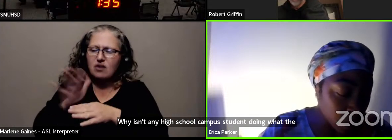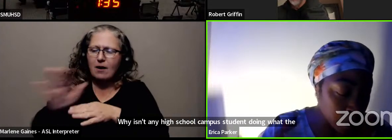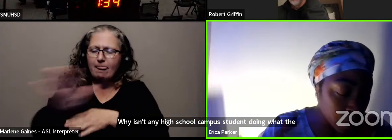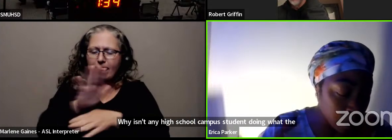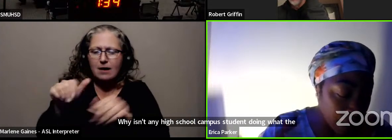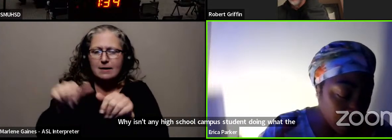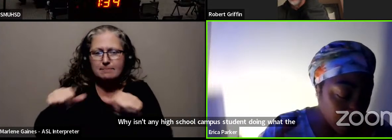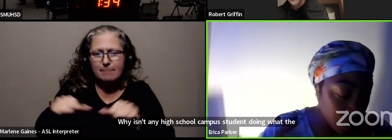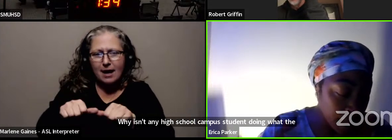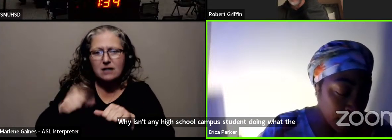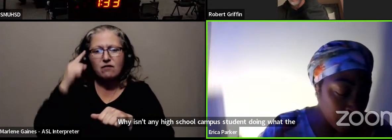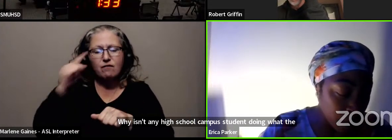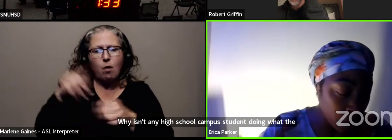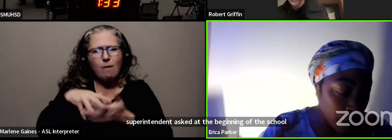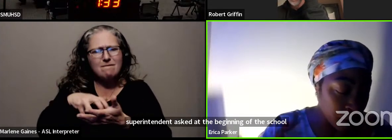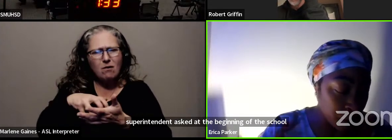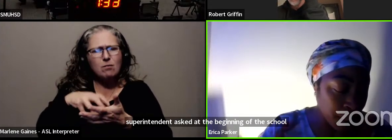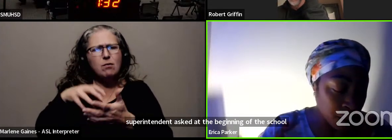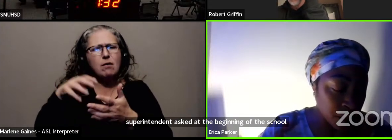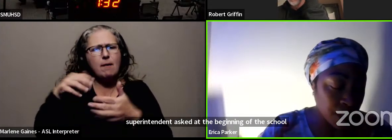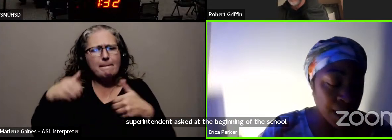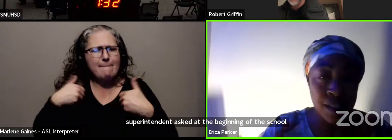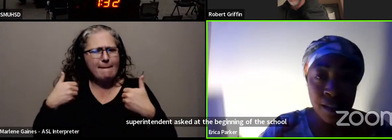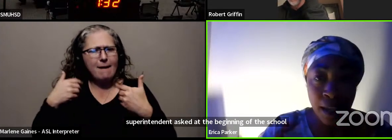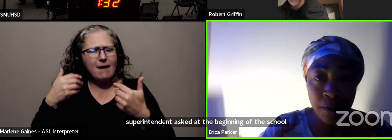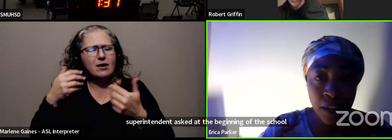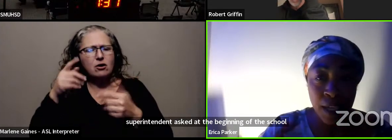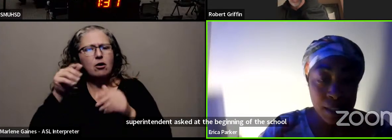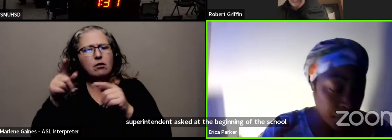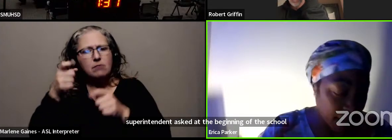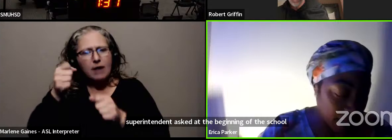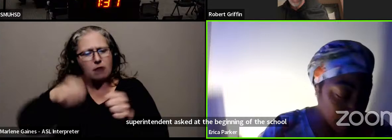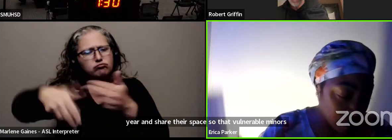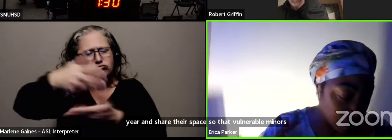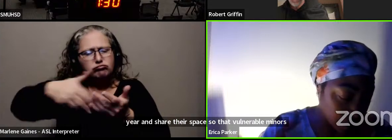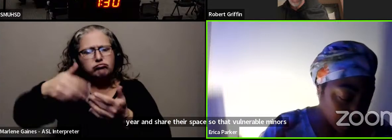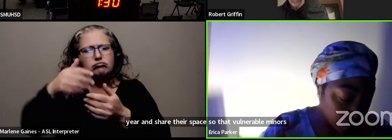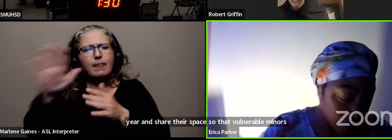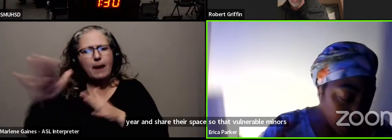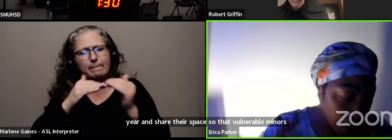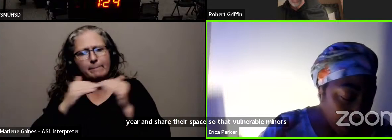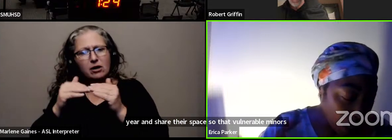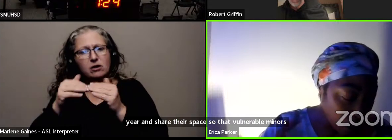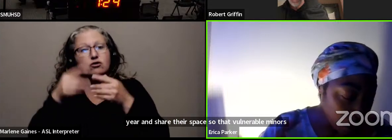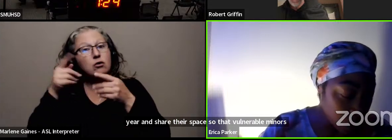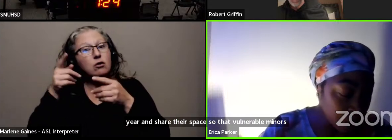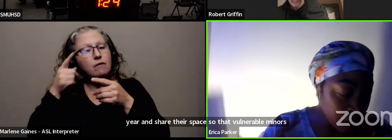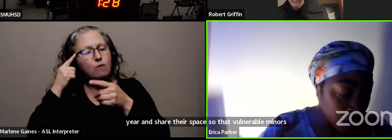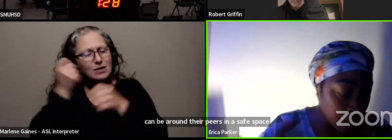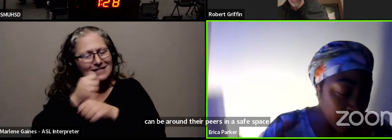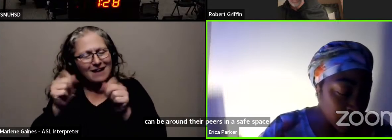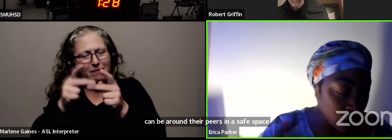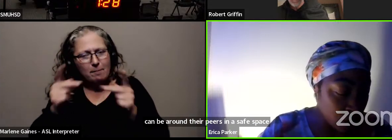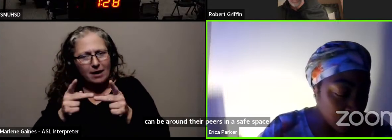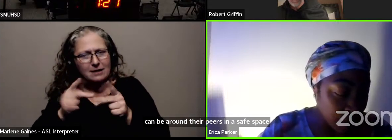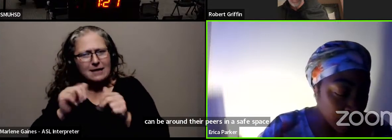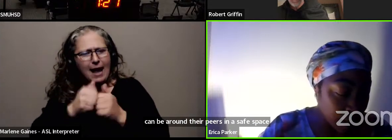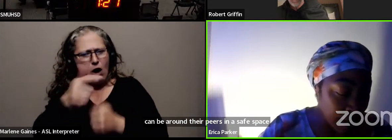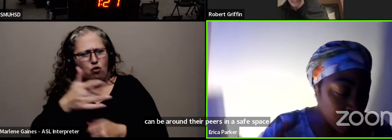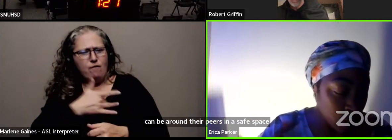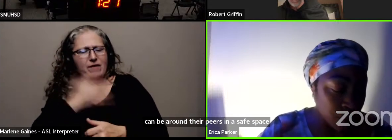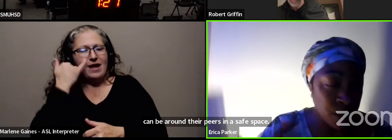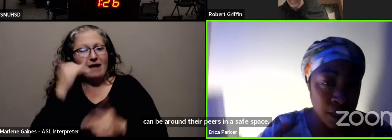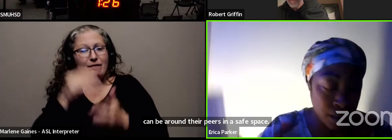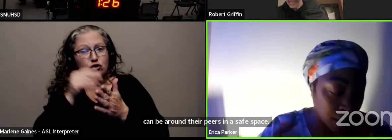that vulnerable minors can be around their peers in a safe space? How would you feel being a student